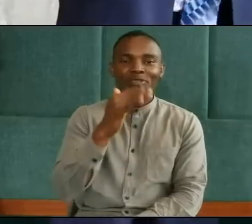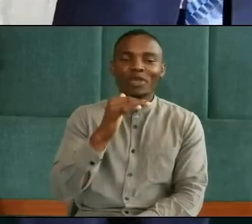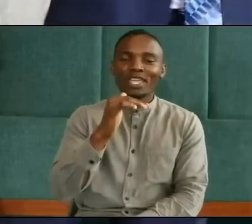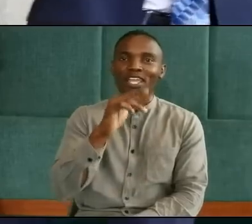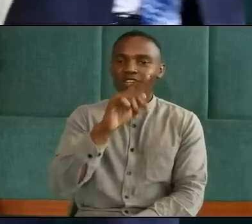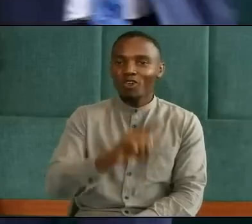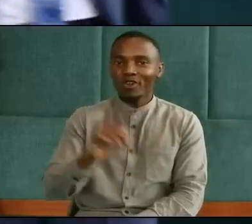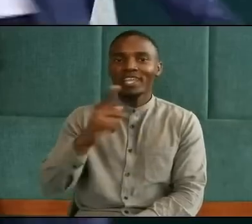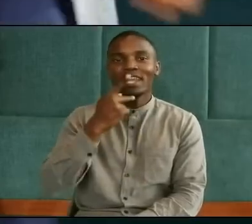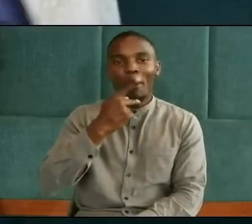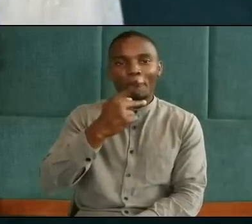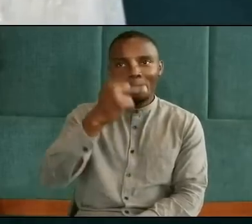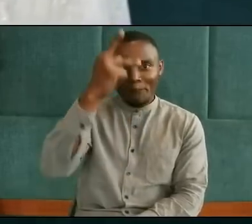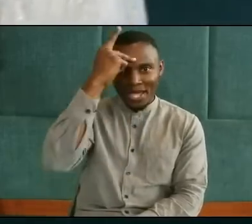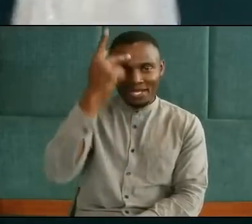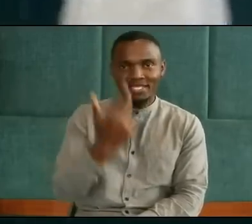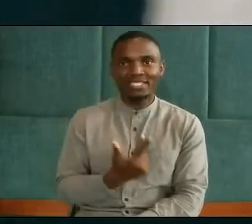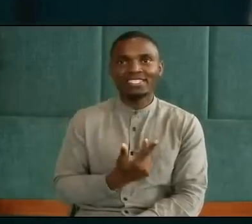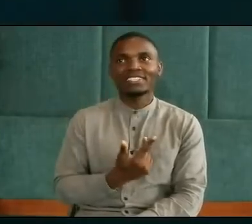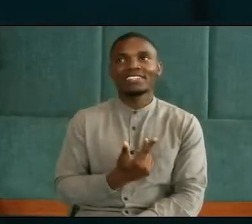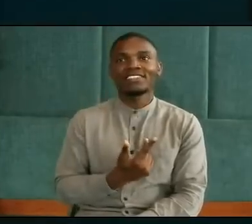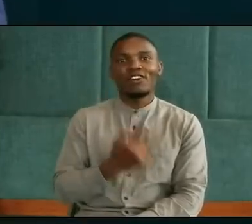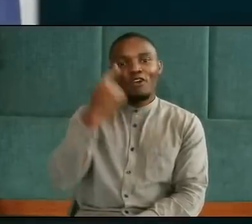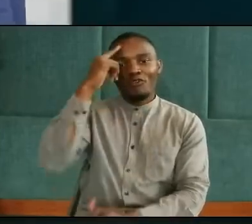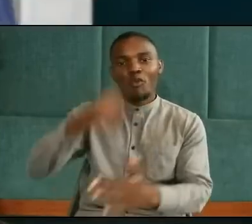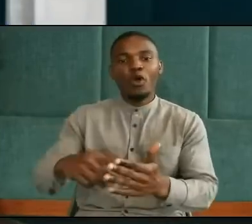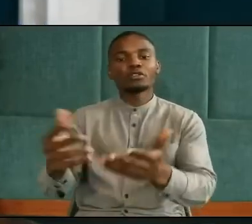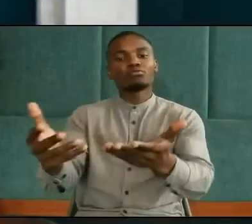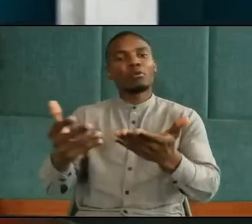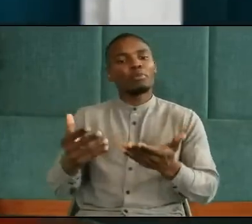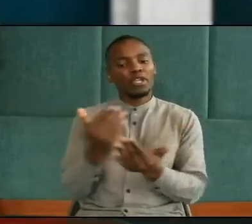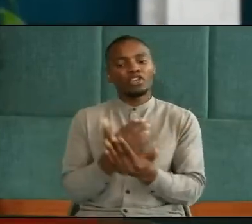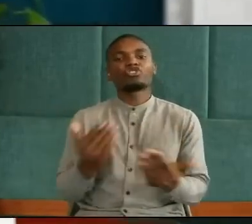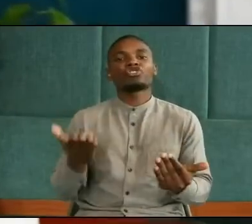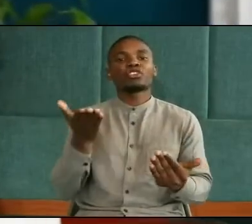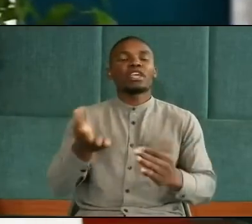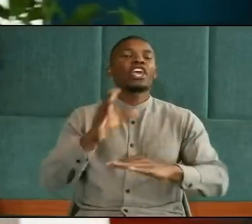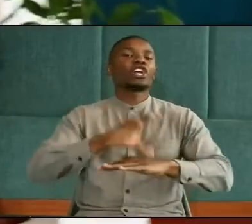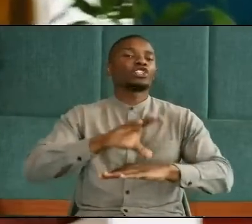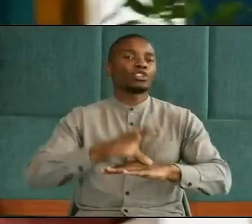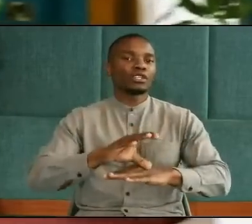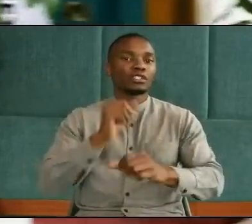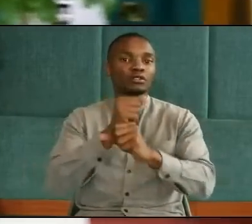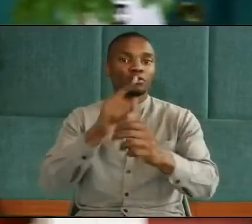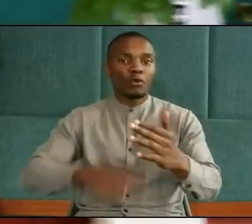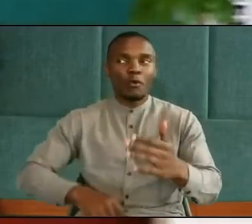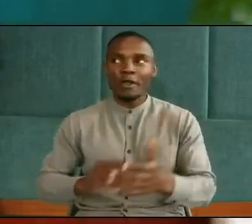I want to thank the parents for bringing out your children to church. So.